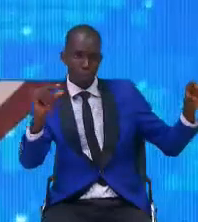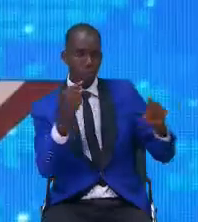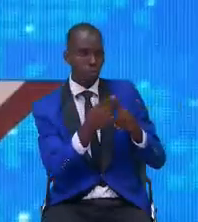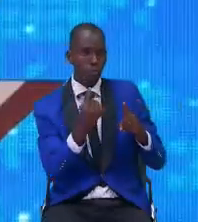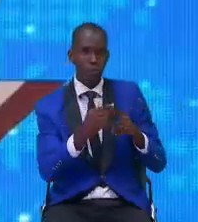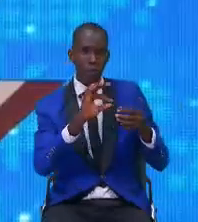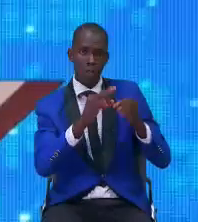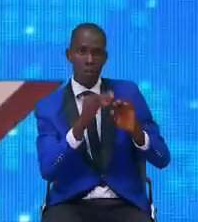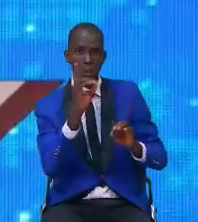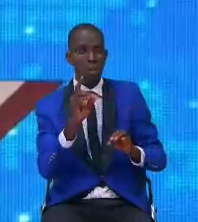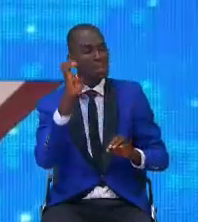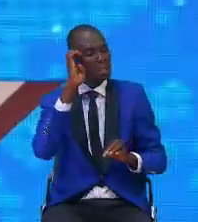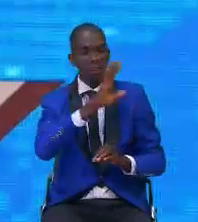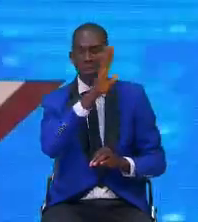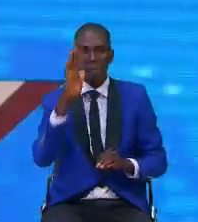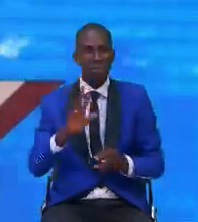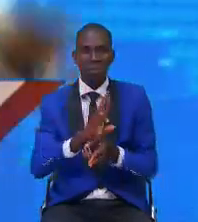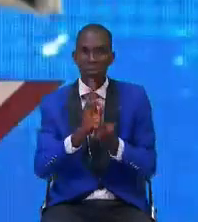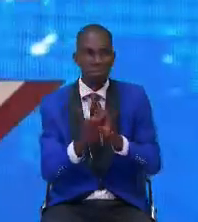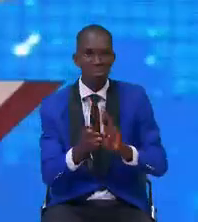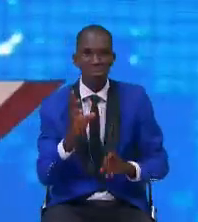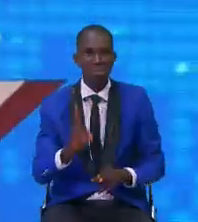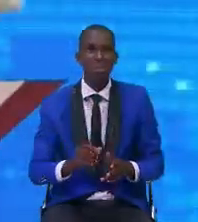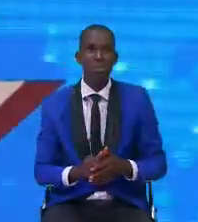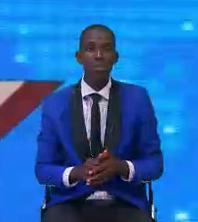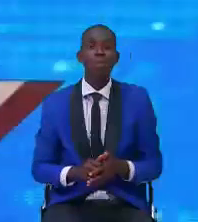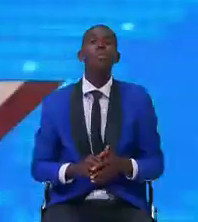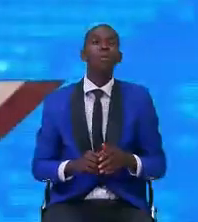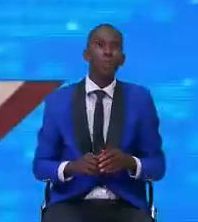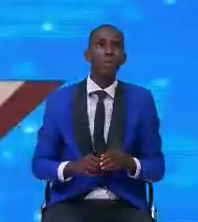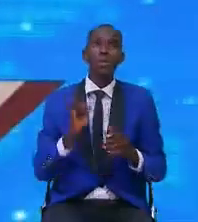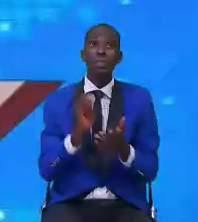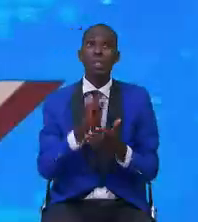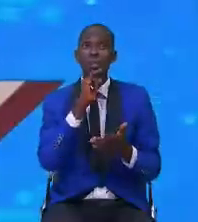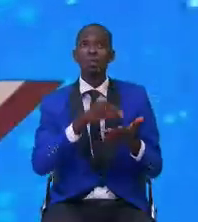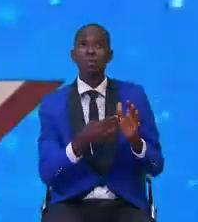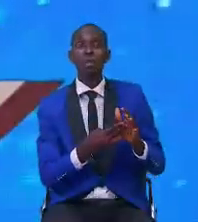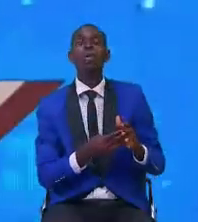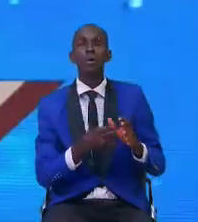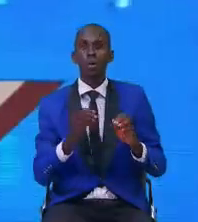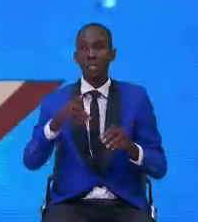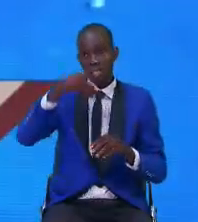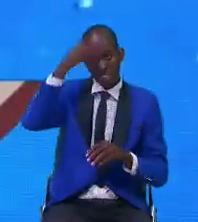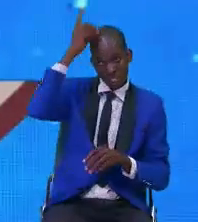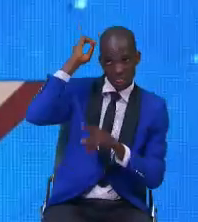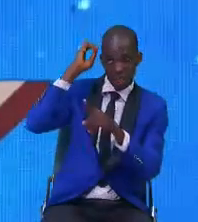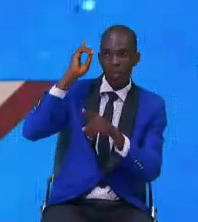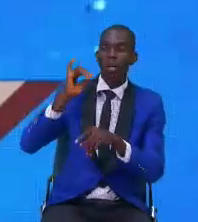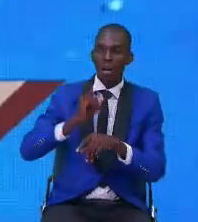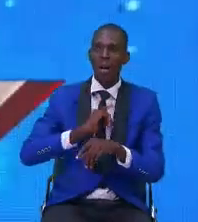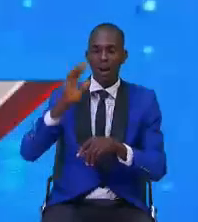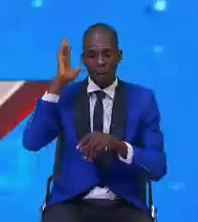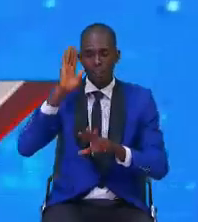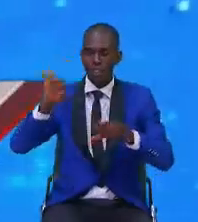on the wall, there was no repentance. I will put a chain of gold on your neck, Daniel. I will exalt you. I